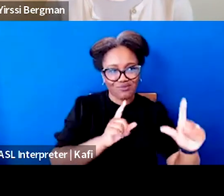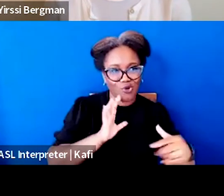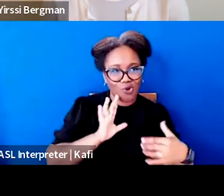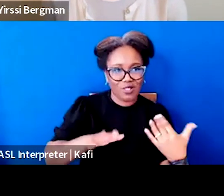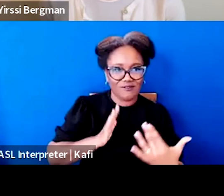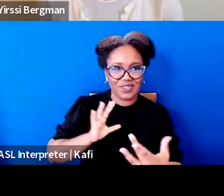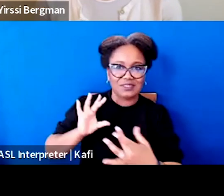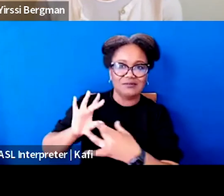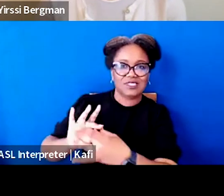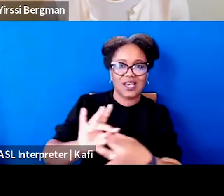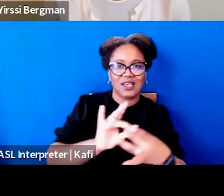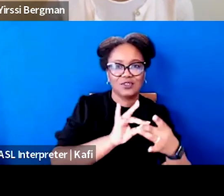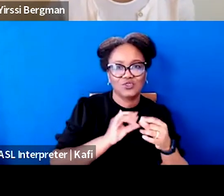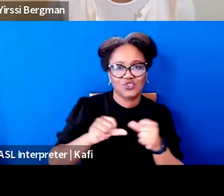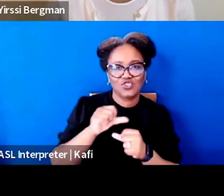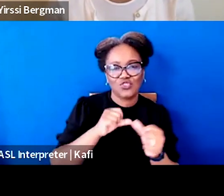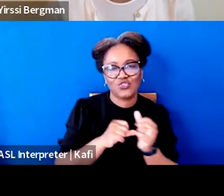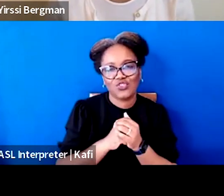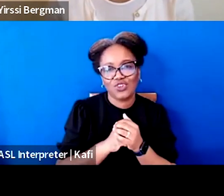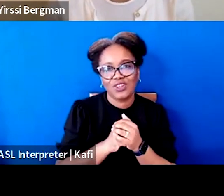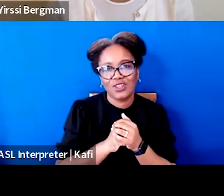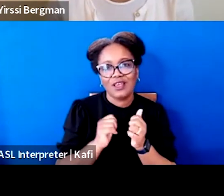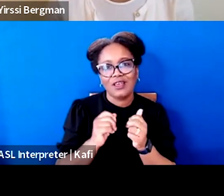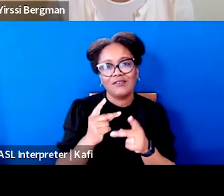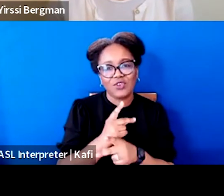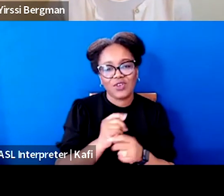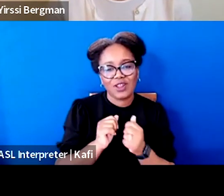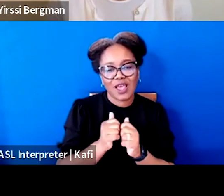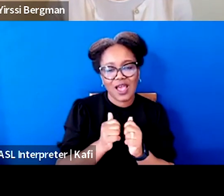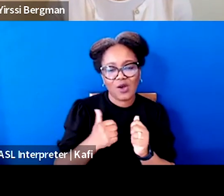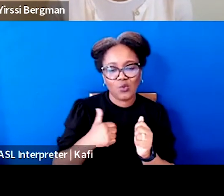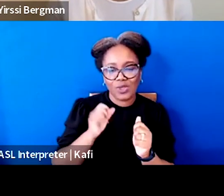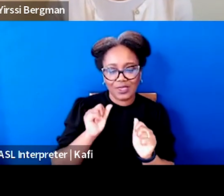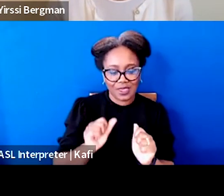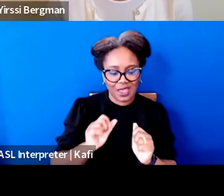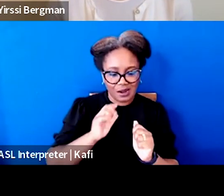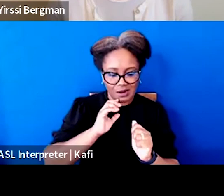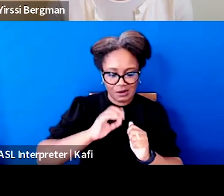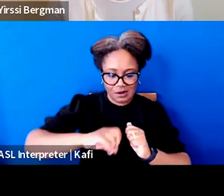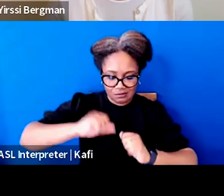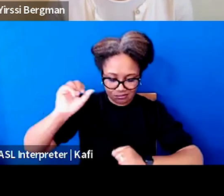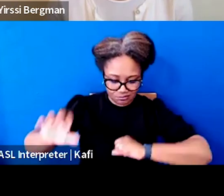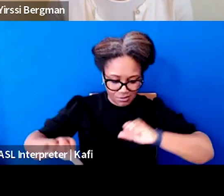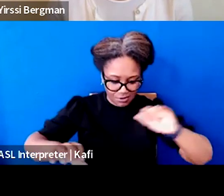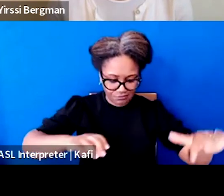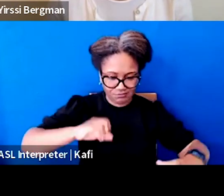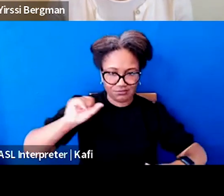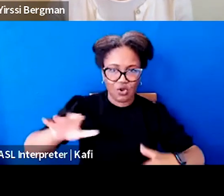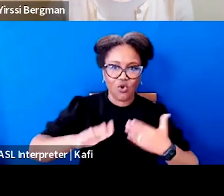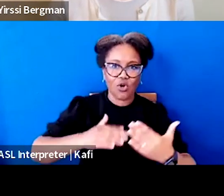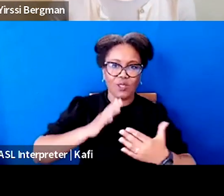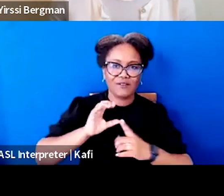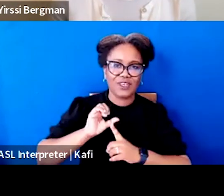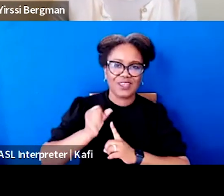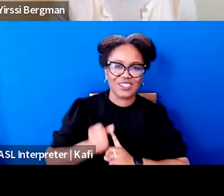to undo all of the conditioning that we have been forced to endure to survive, right? Because I think that, you